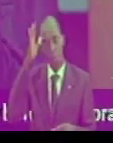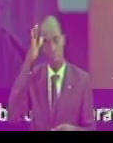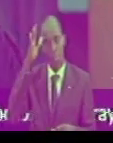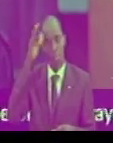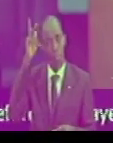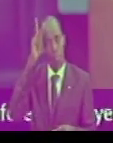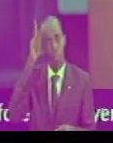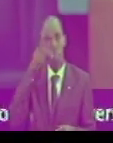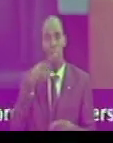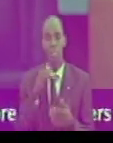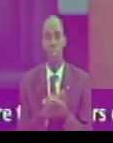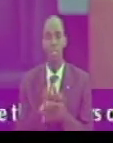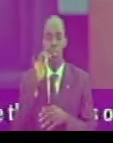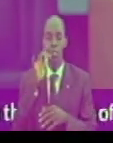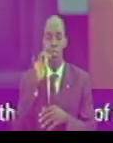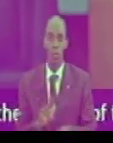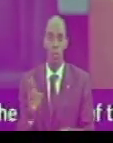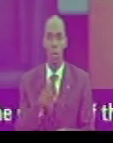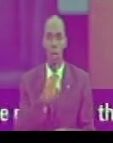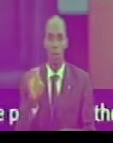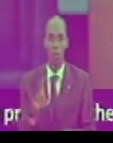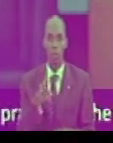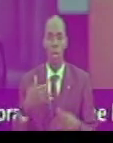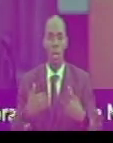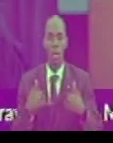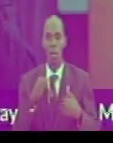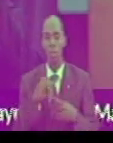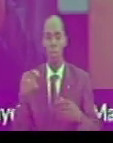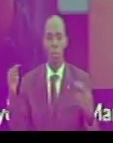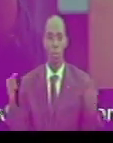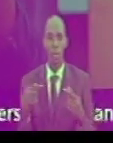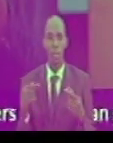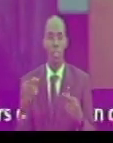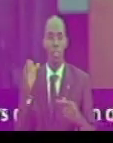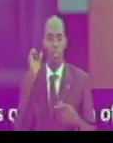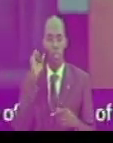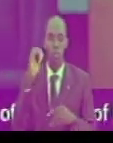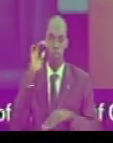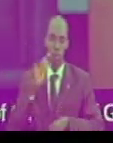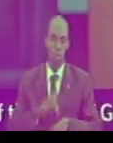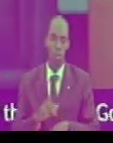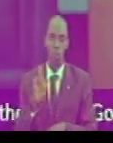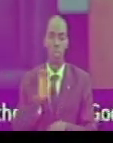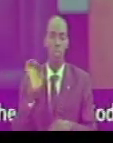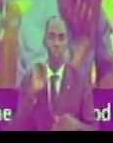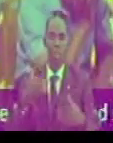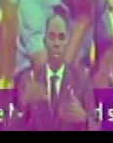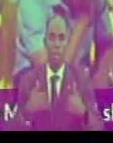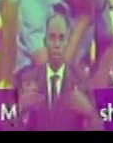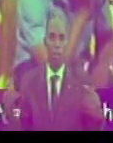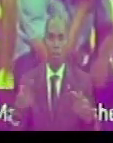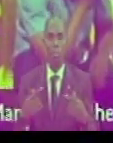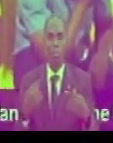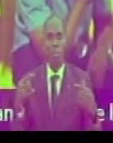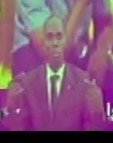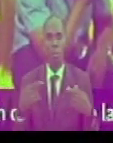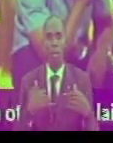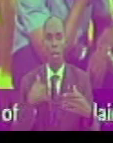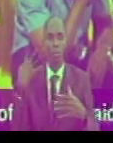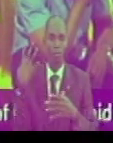pain, and the pain go. Praise the Lord! That pain must